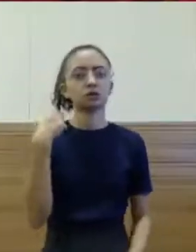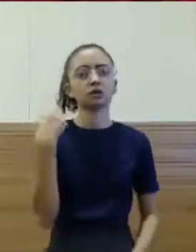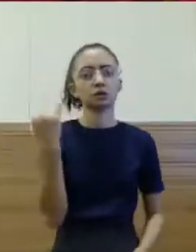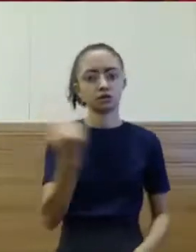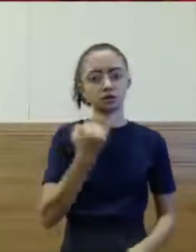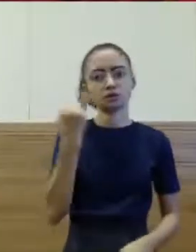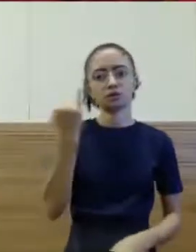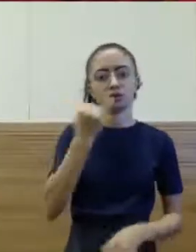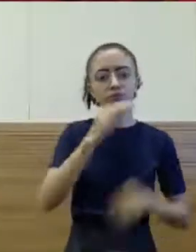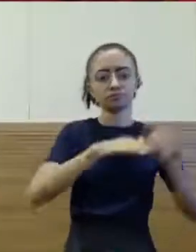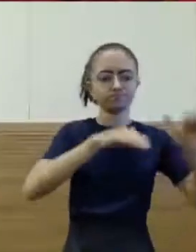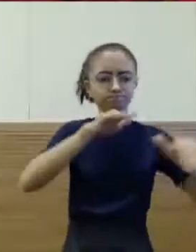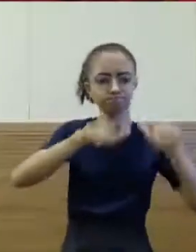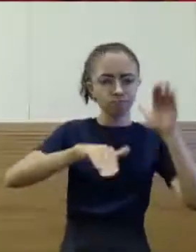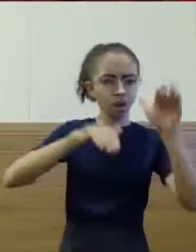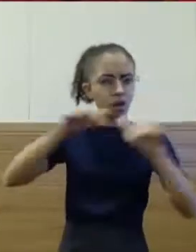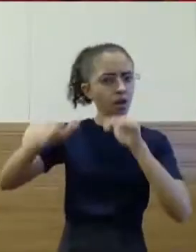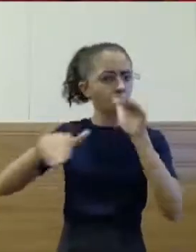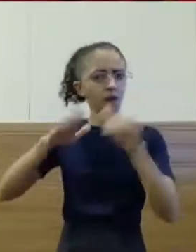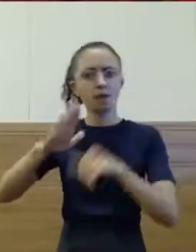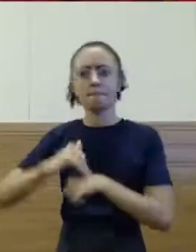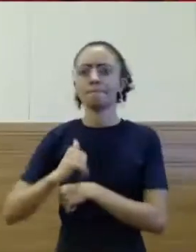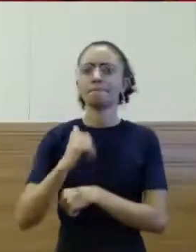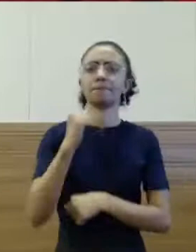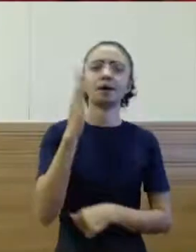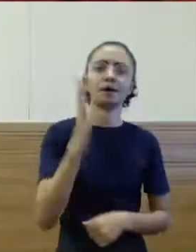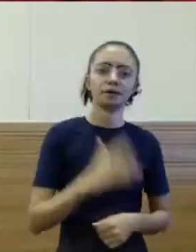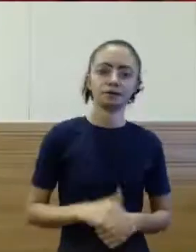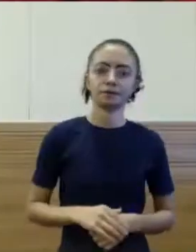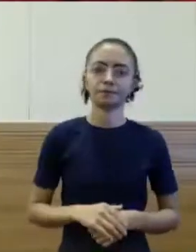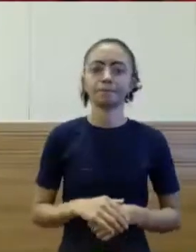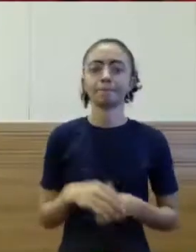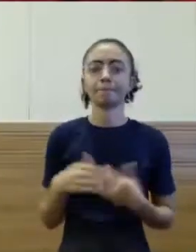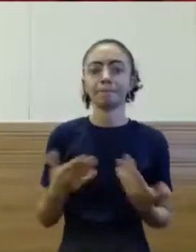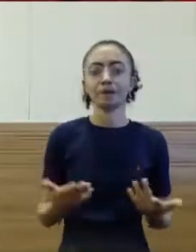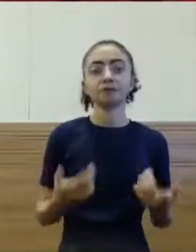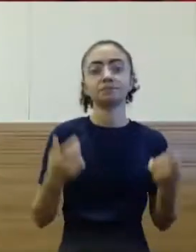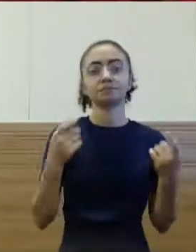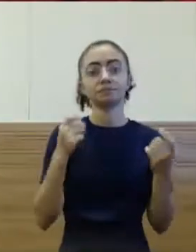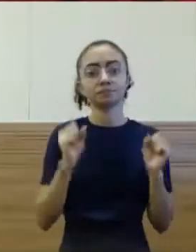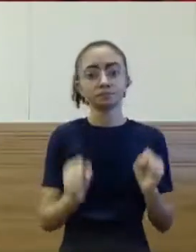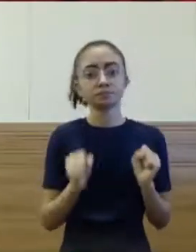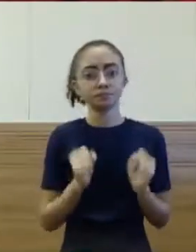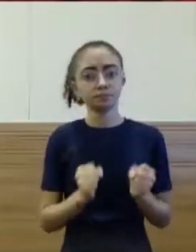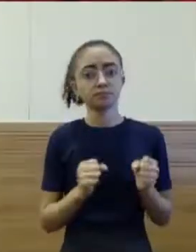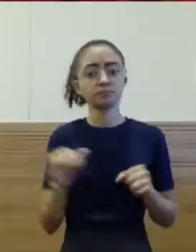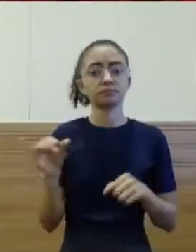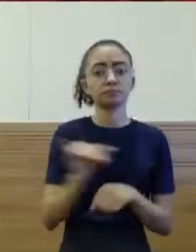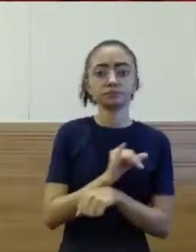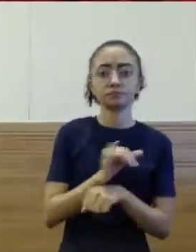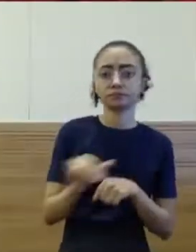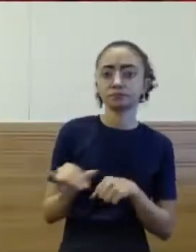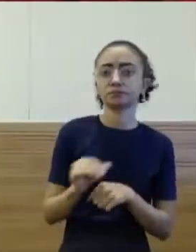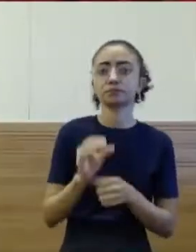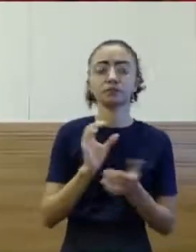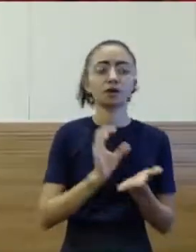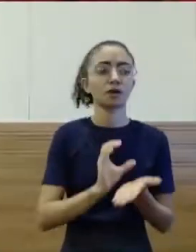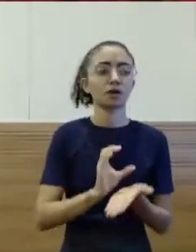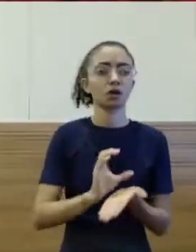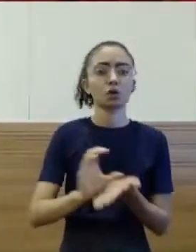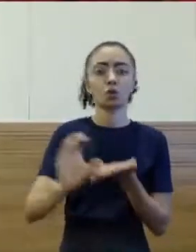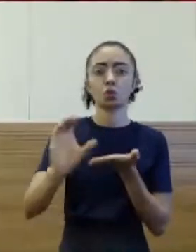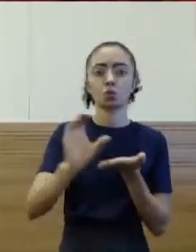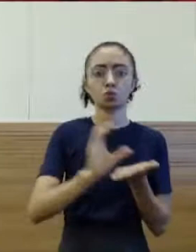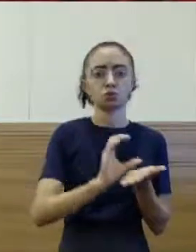further, because the economical resources is certainly one of the themes, but we need to find a strategy to find resources from